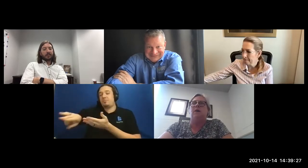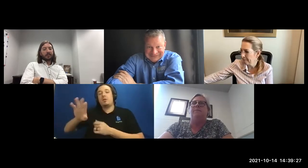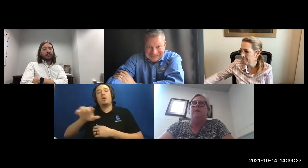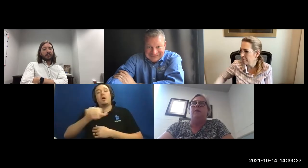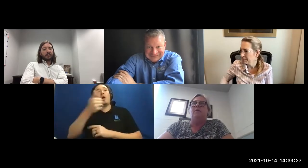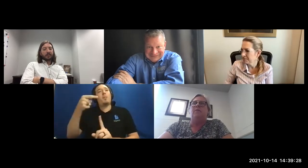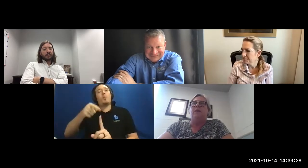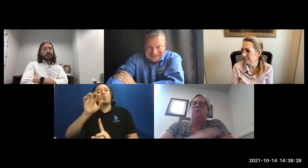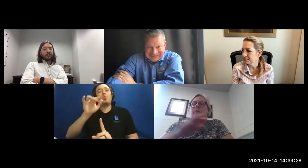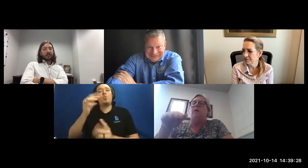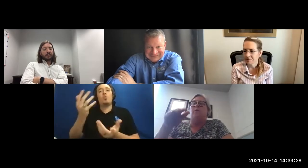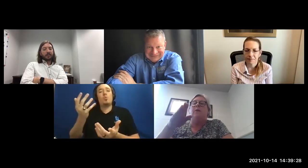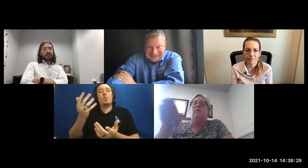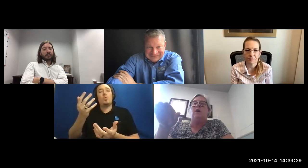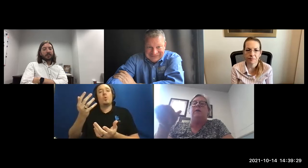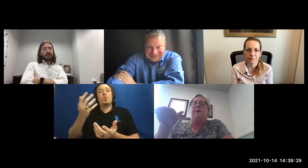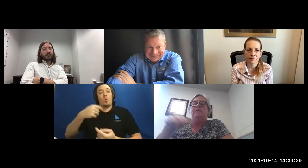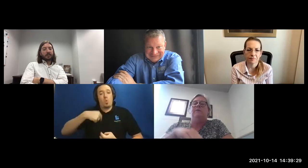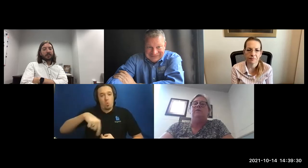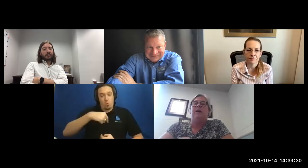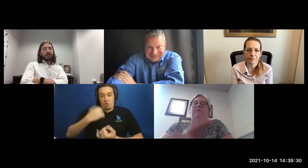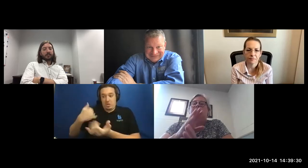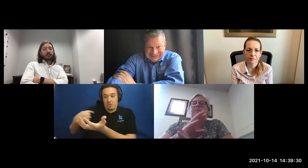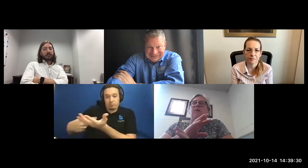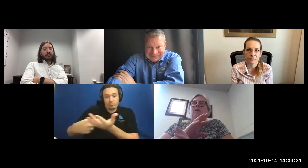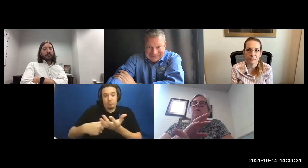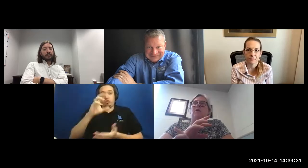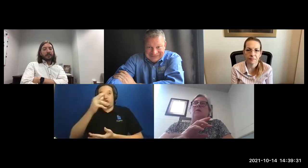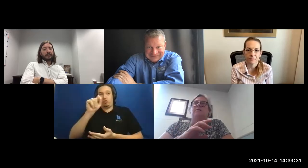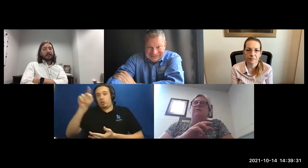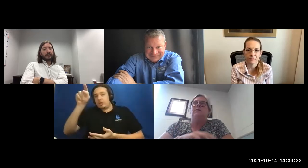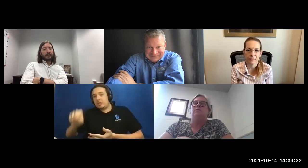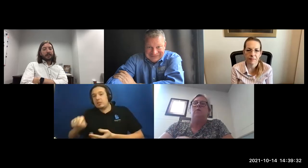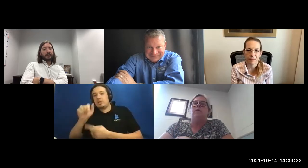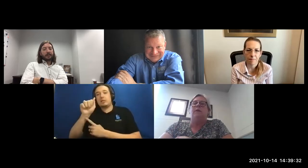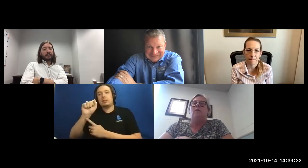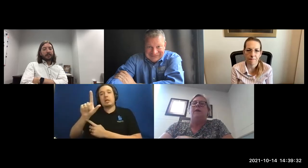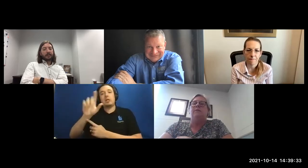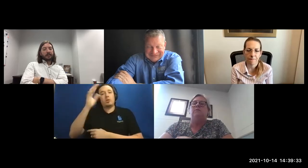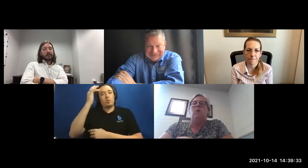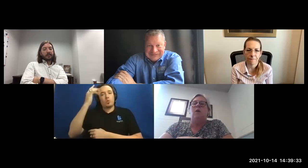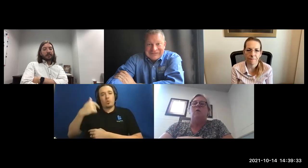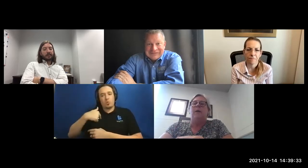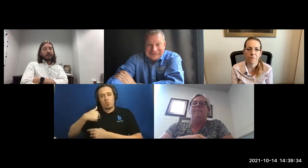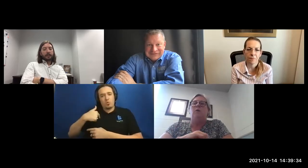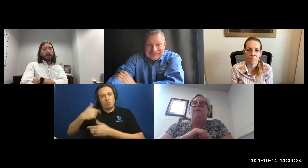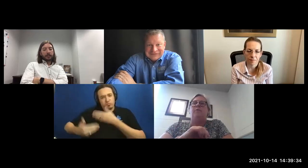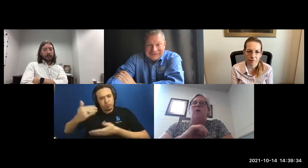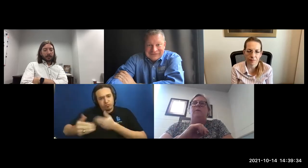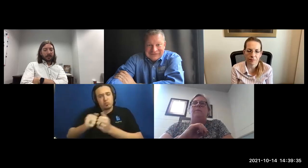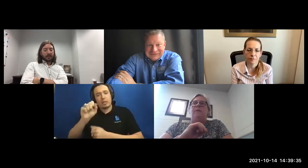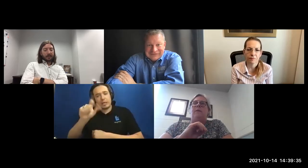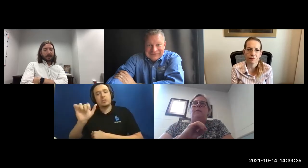is that we are talking about this in the chat, the ASL, because we're working on that as well. And part